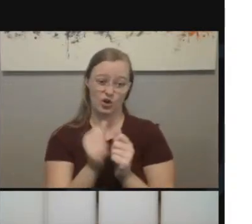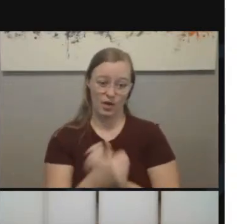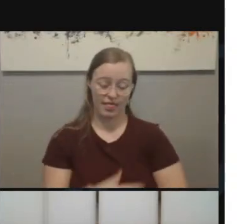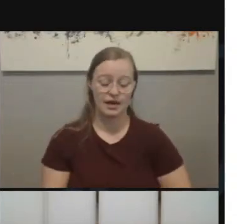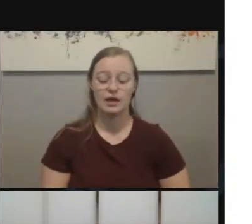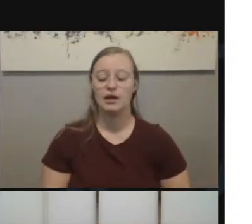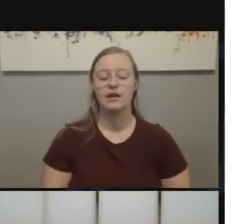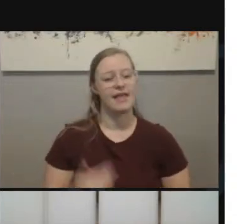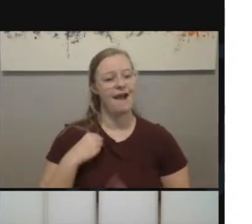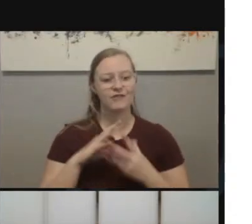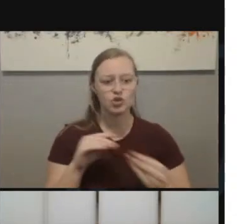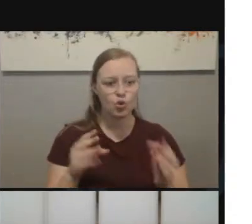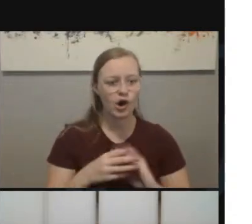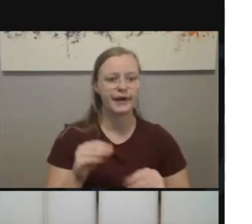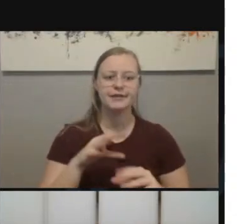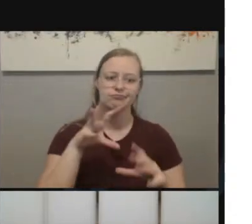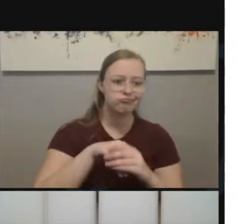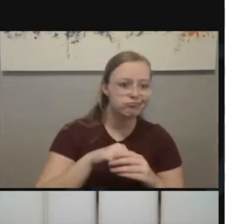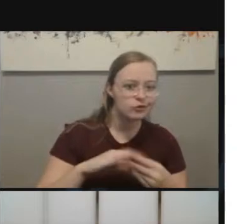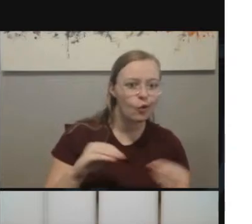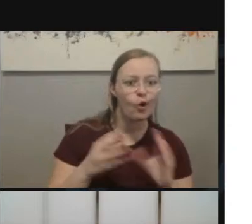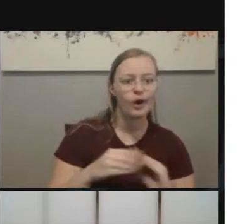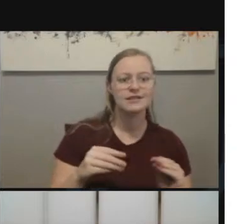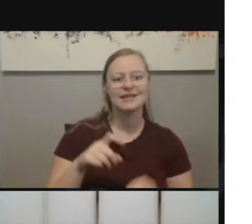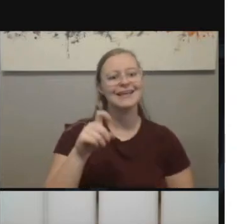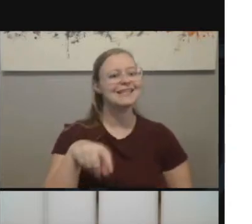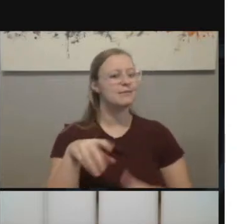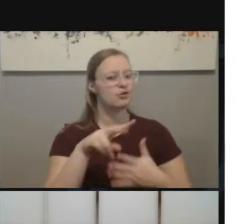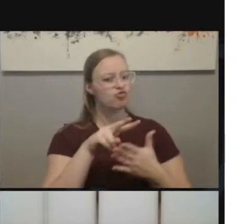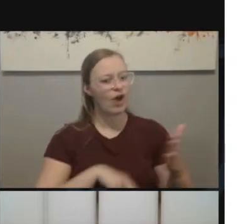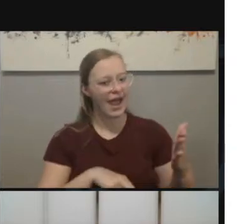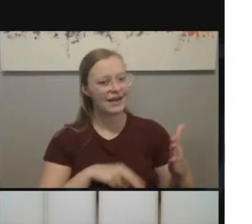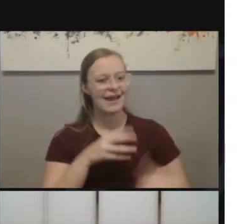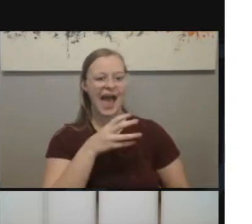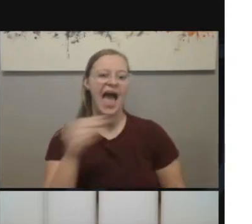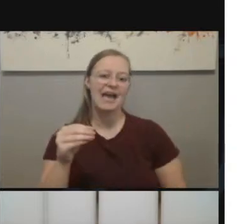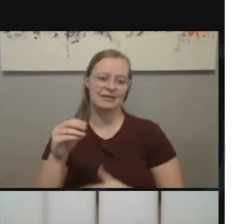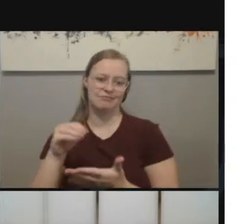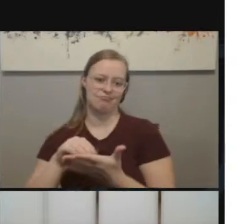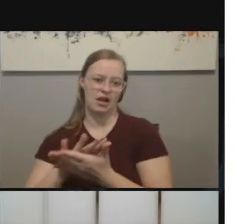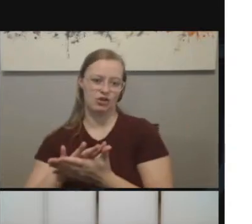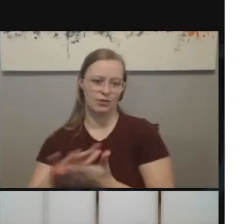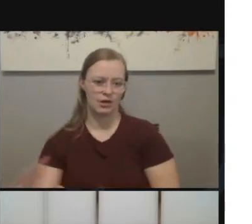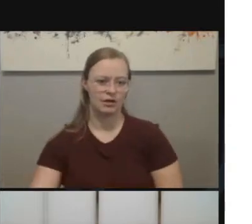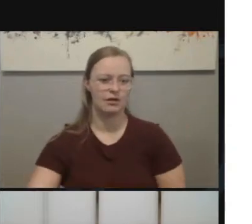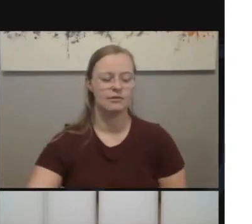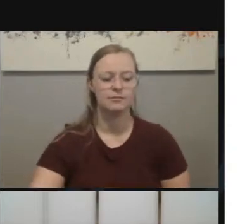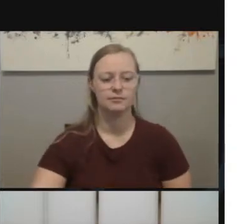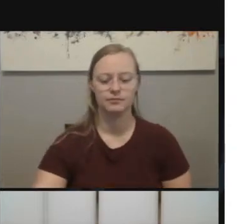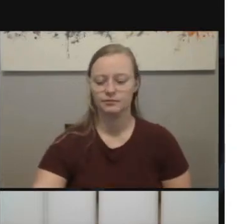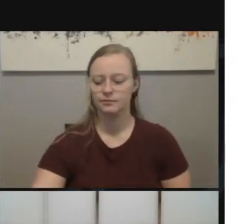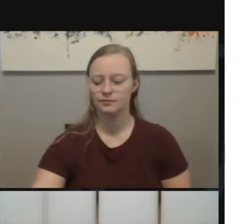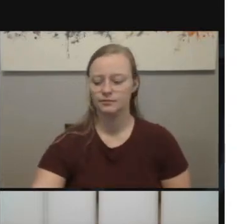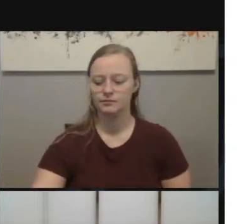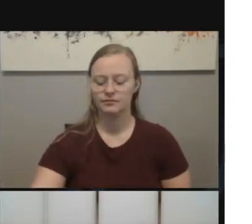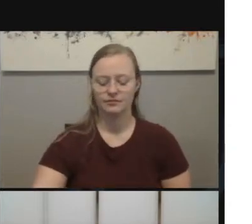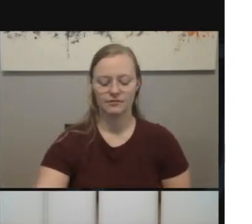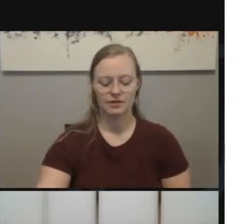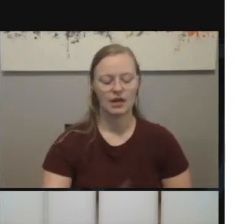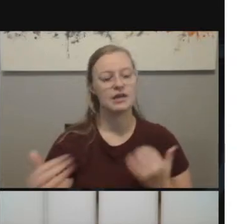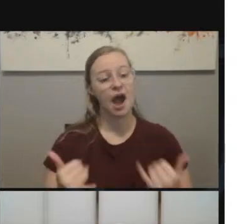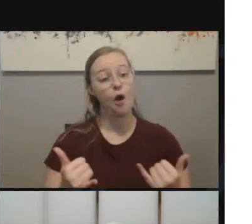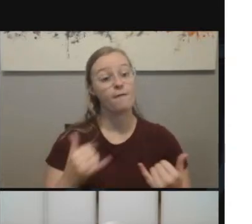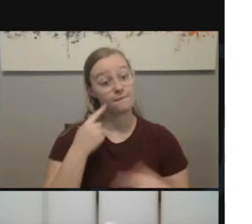they contain stories, they need to be read as well as the documents are. Now, in this particular